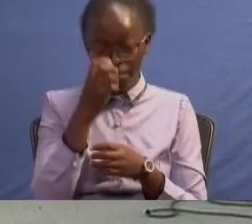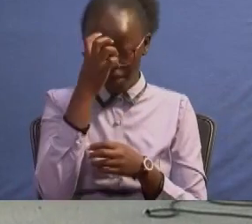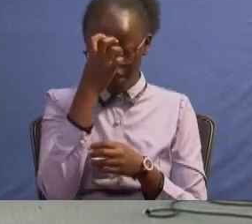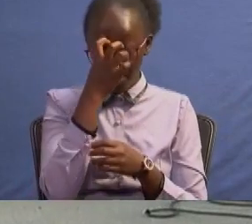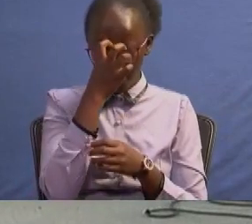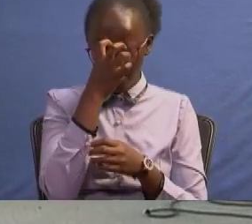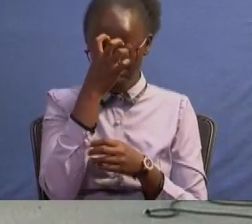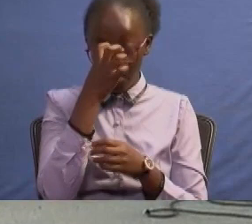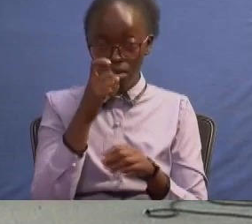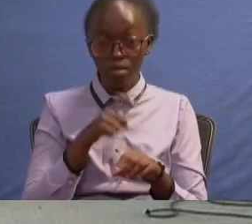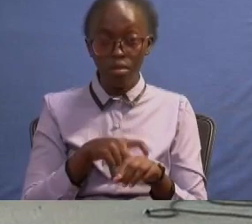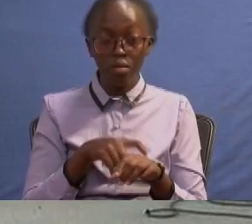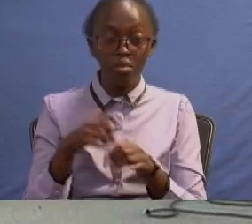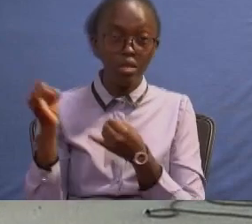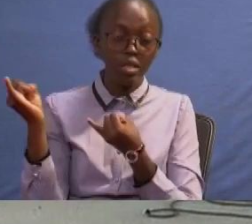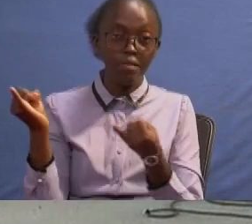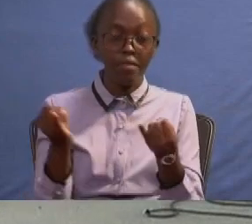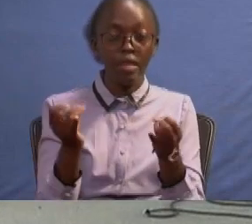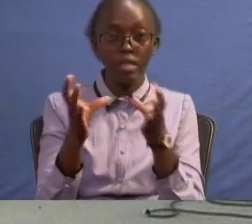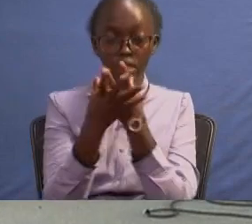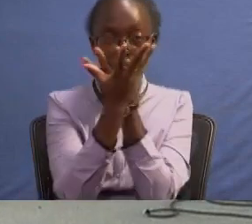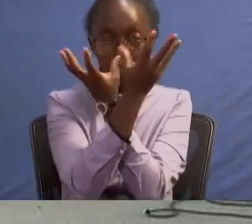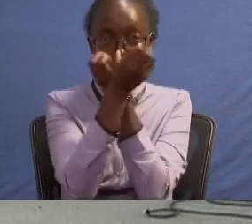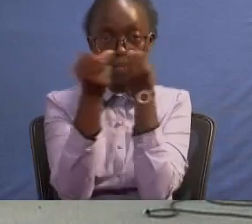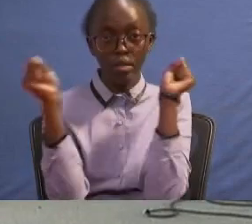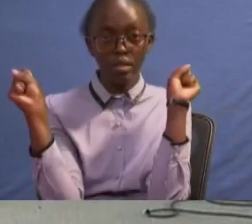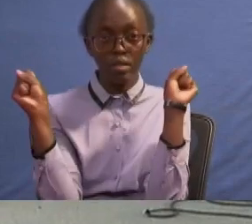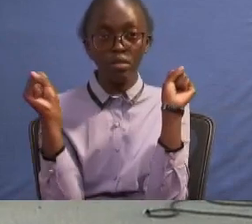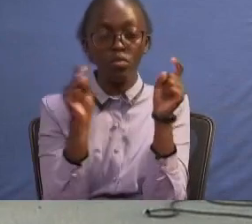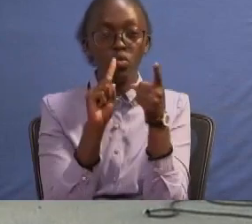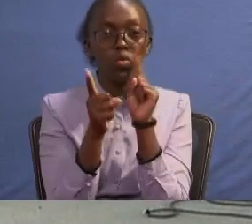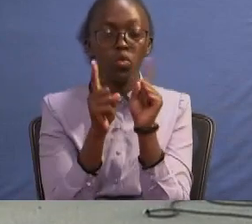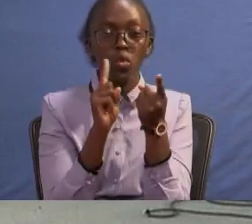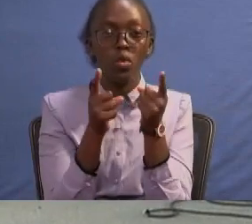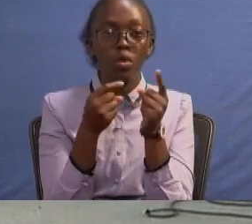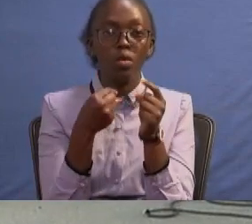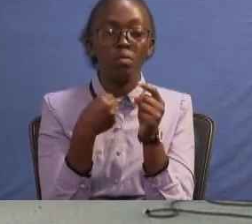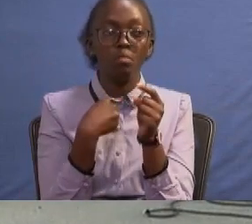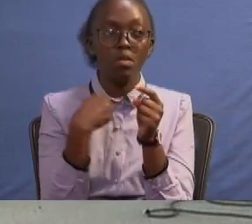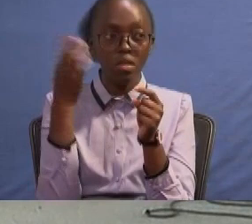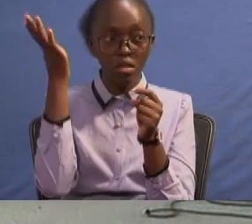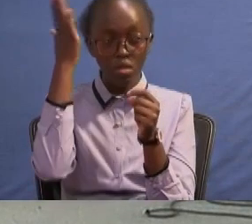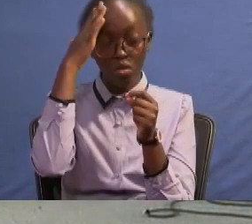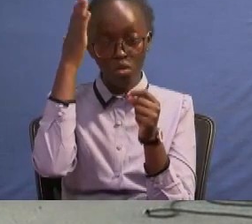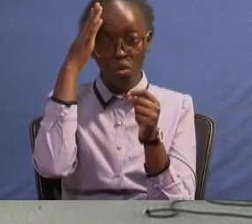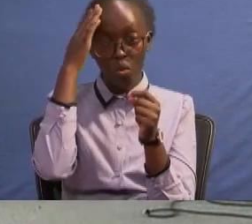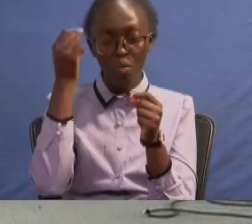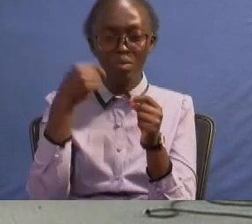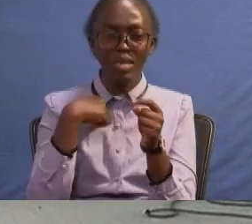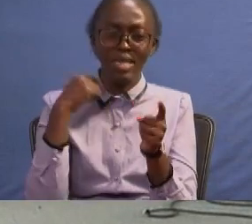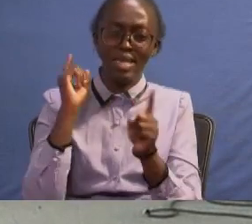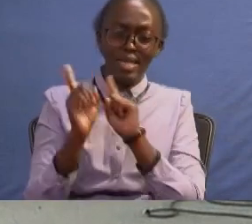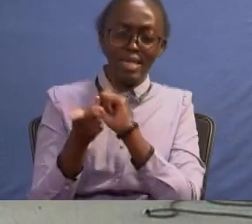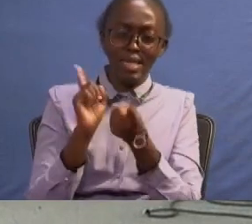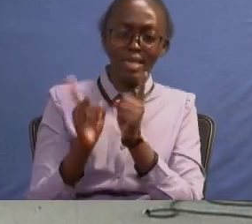they invited the president to come and talk, I knew my chance had come. I ran